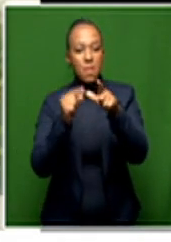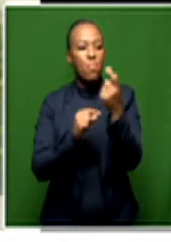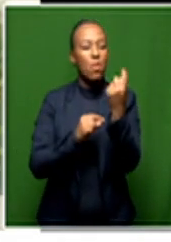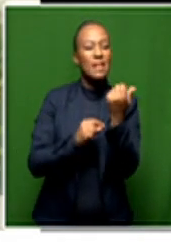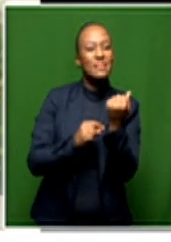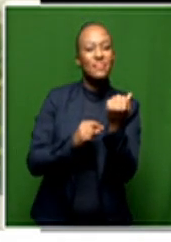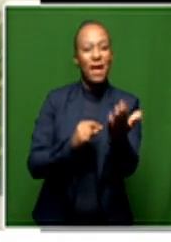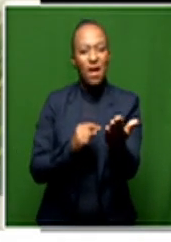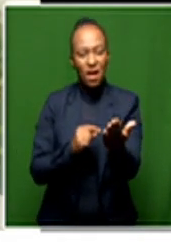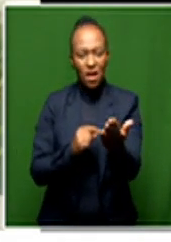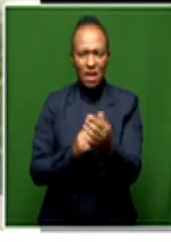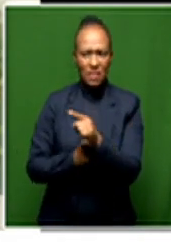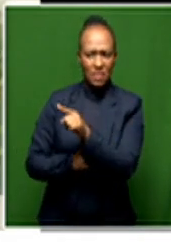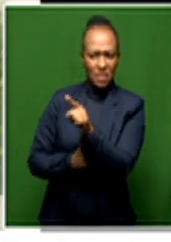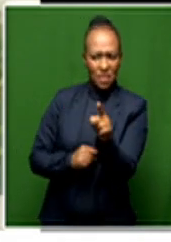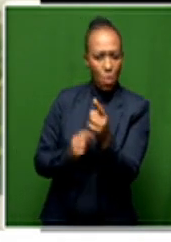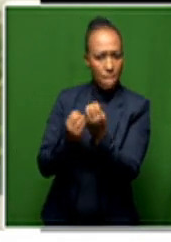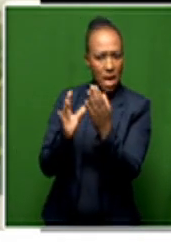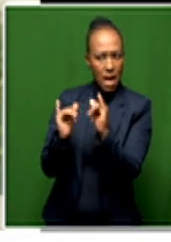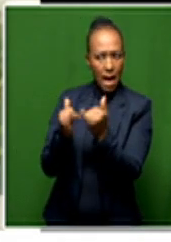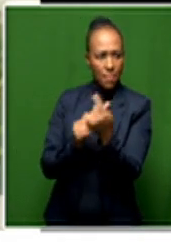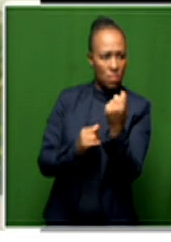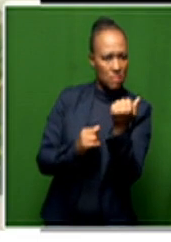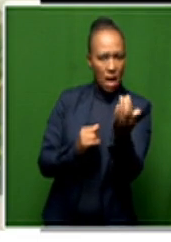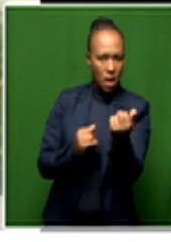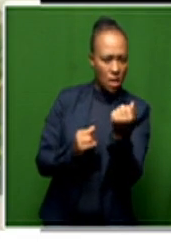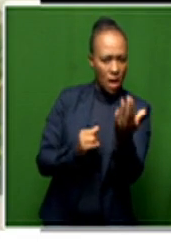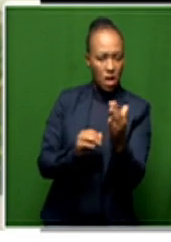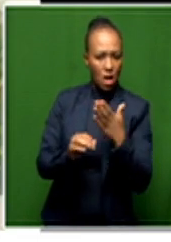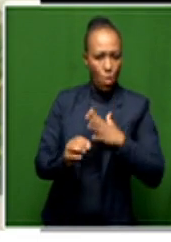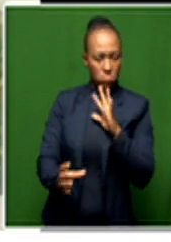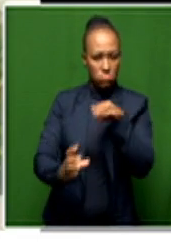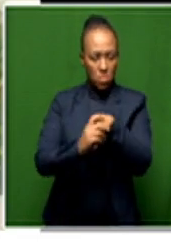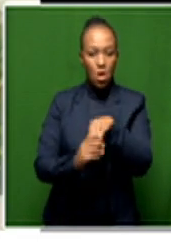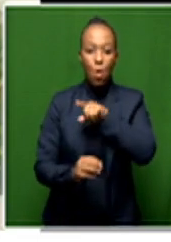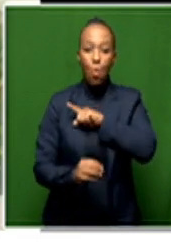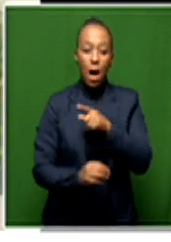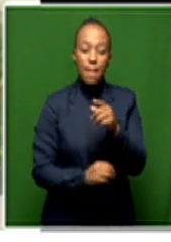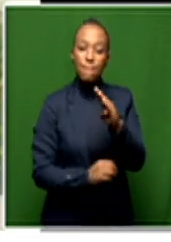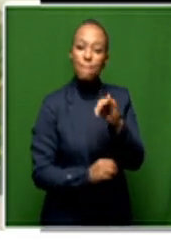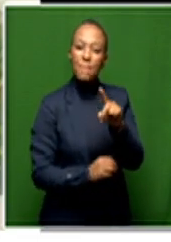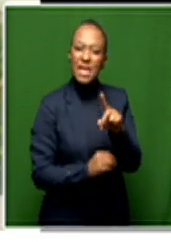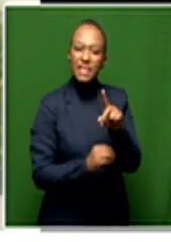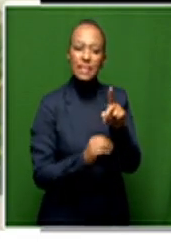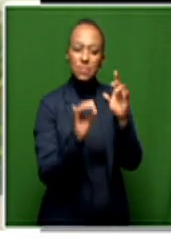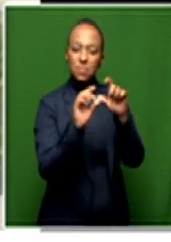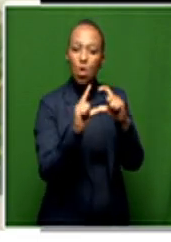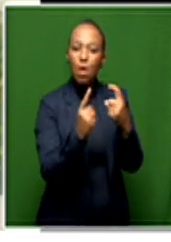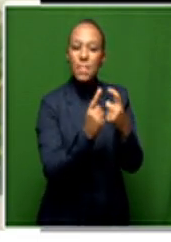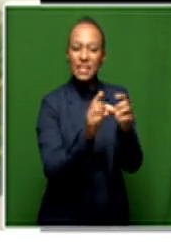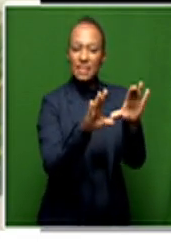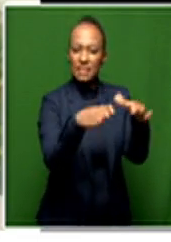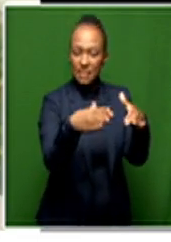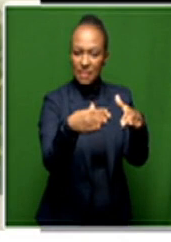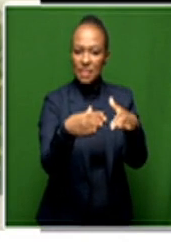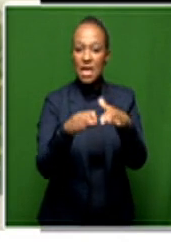called into question. The bid evaluation and bid adjudication committees themselves, in certain instances, have